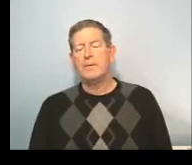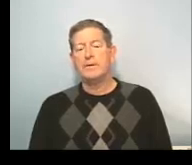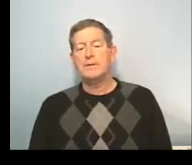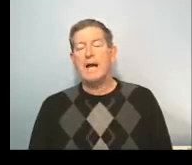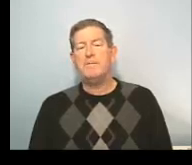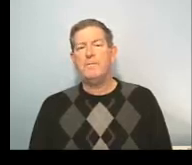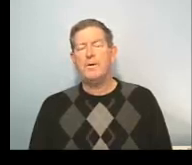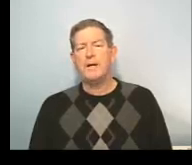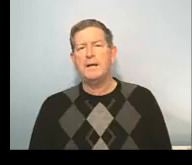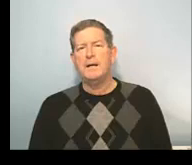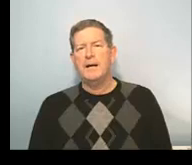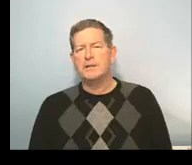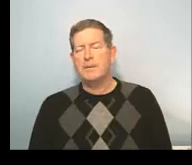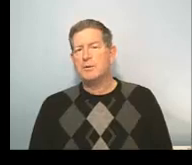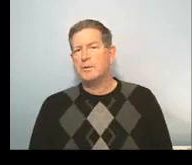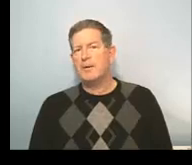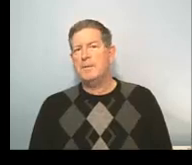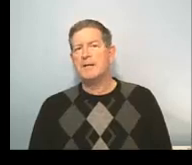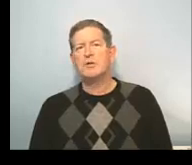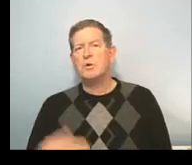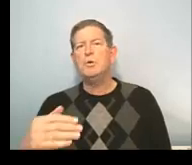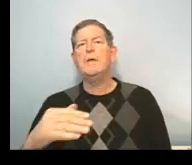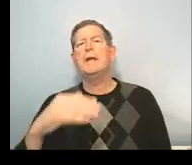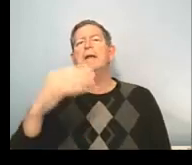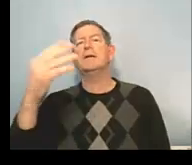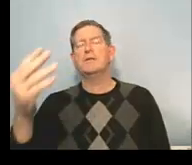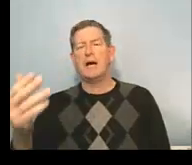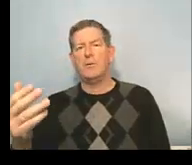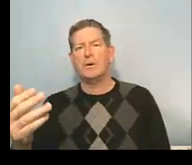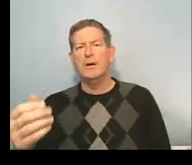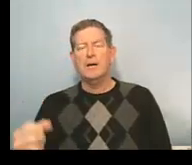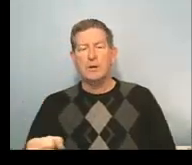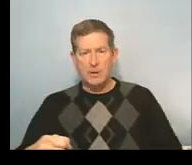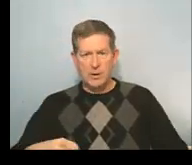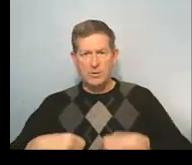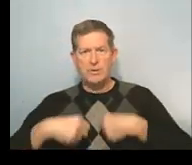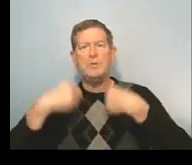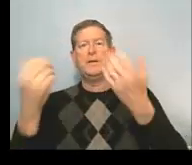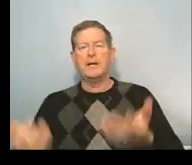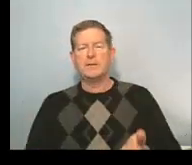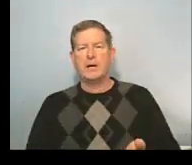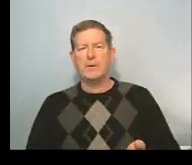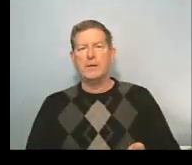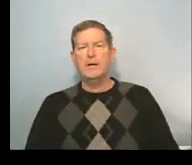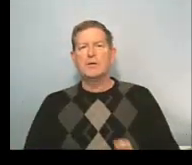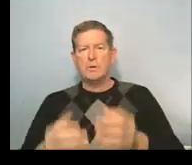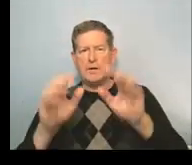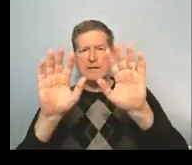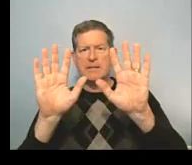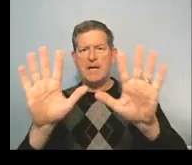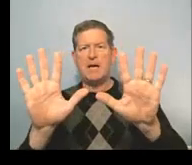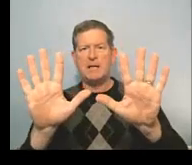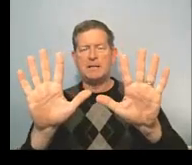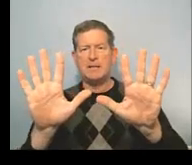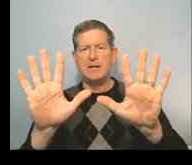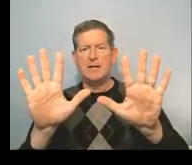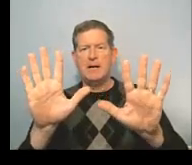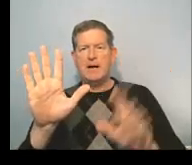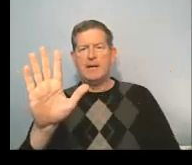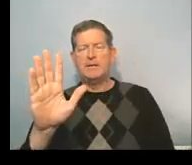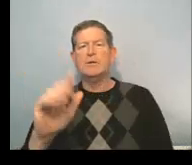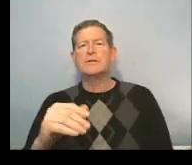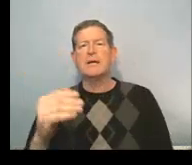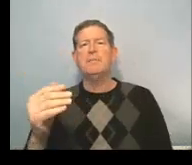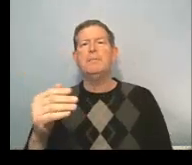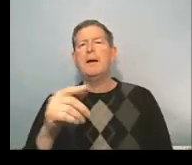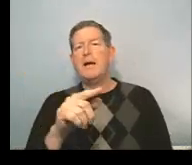Okay, remember, if it's 9:40, it's a certain amount of minutes to that next hour. You're going to go to the next hour. Son las 10,